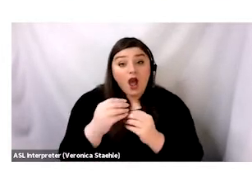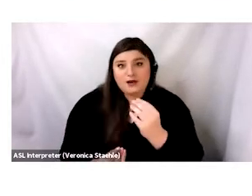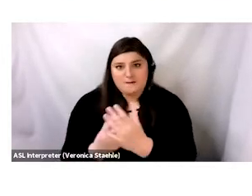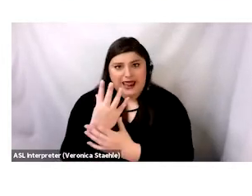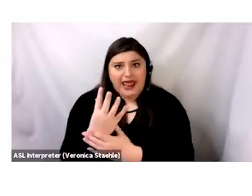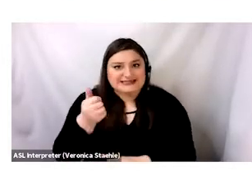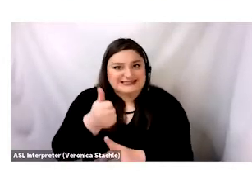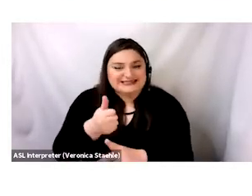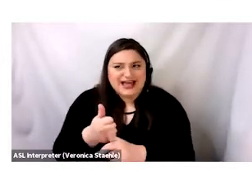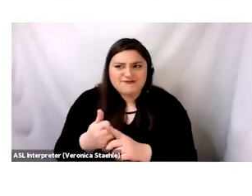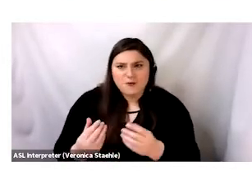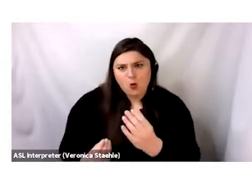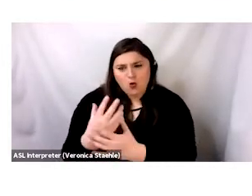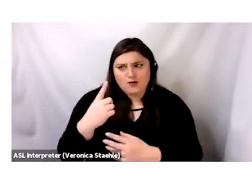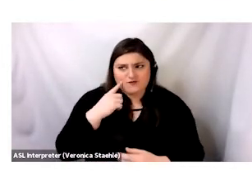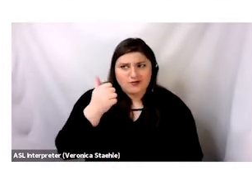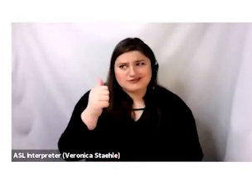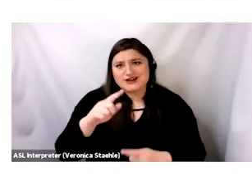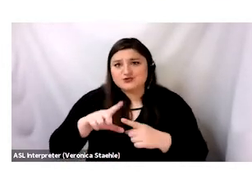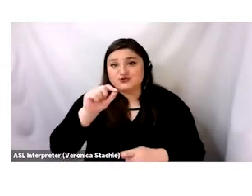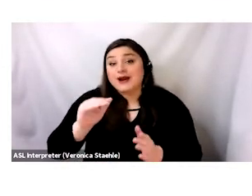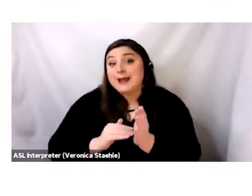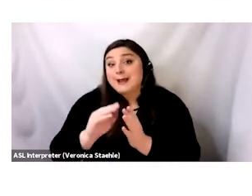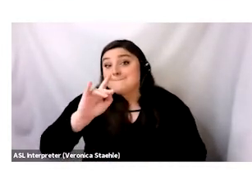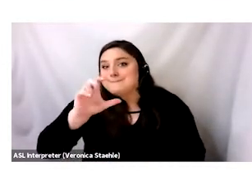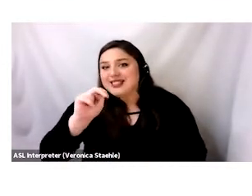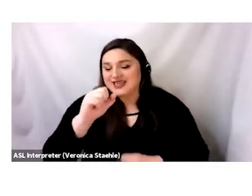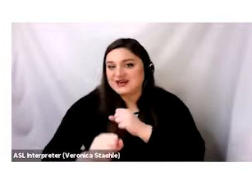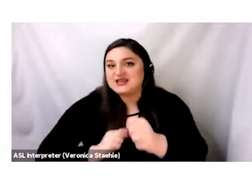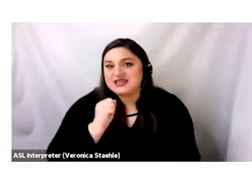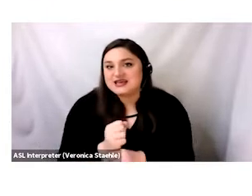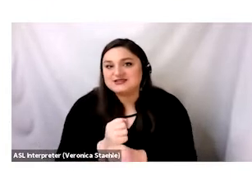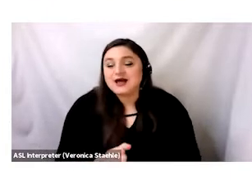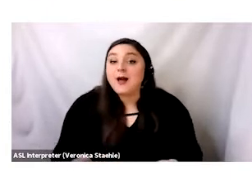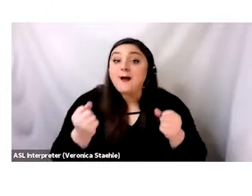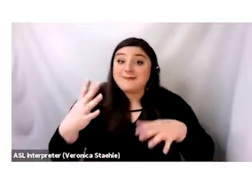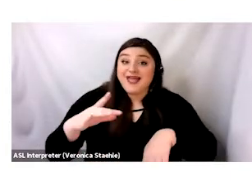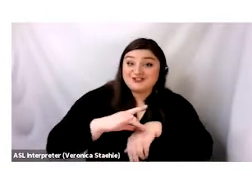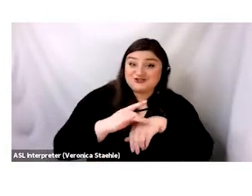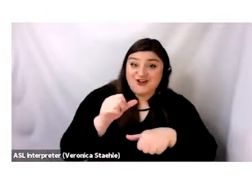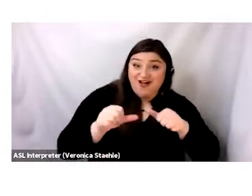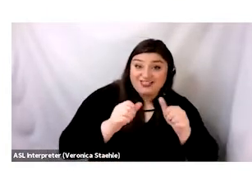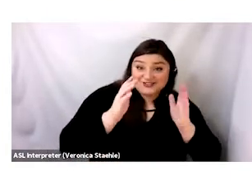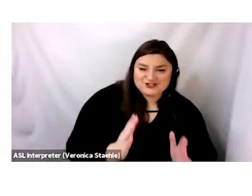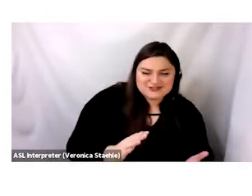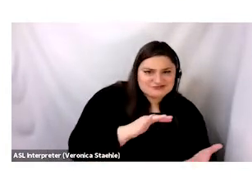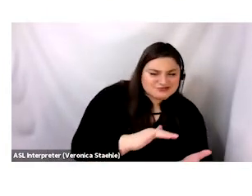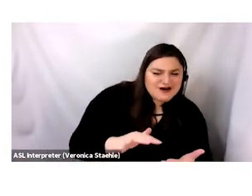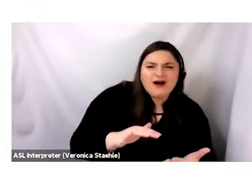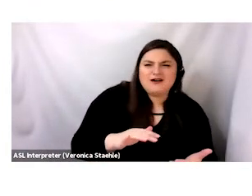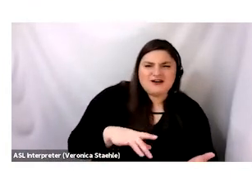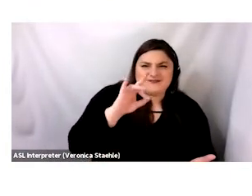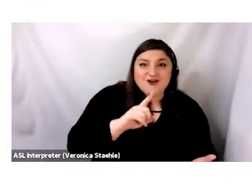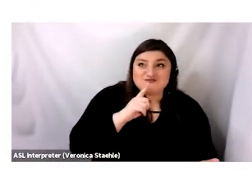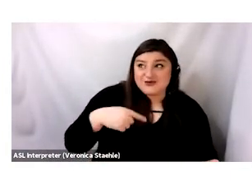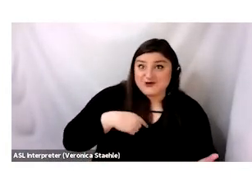plants have been growing on Earth for about 10 to 20 million years. Actually, geologists and biologists don't know how many millions of